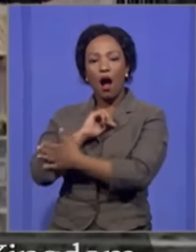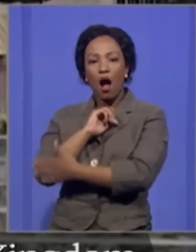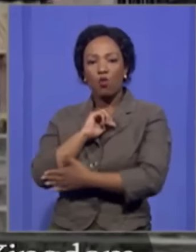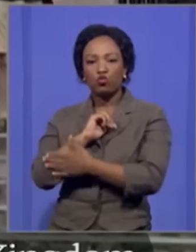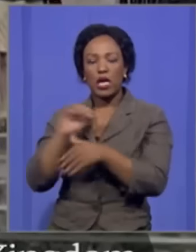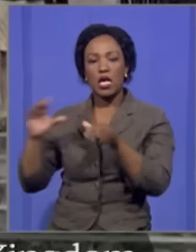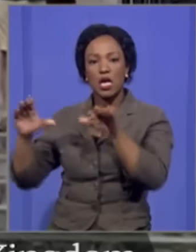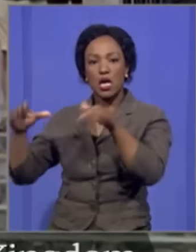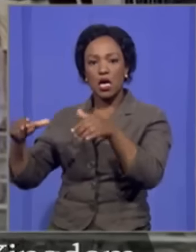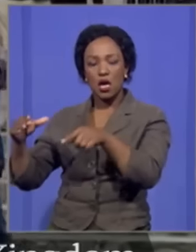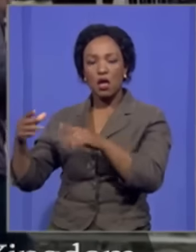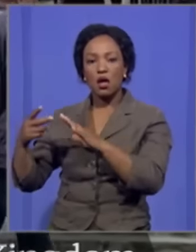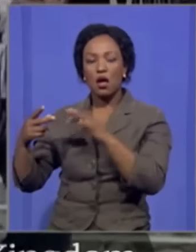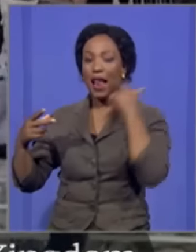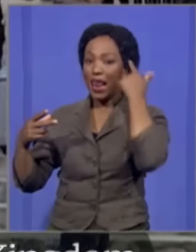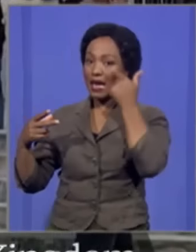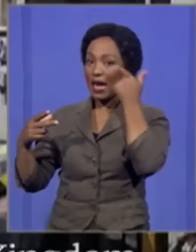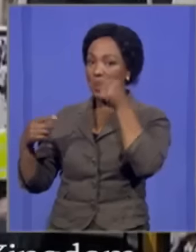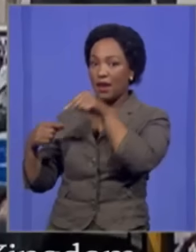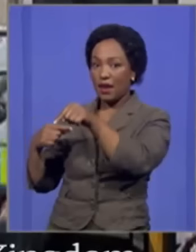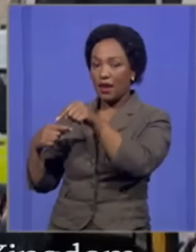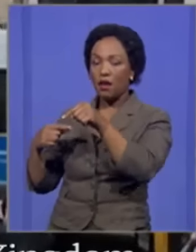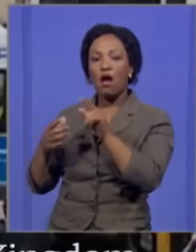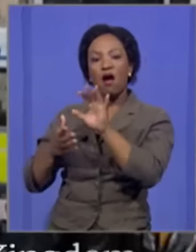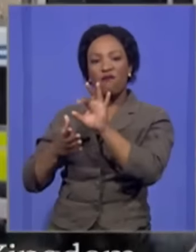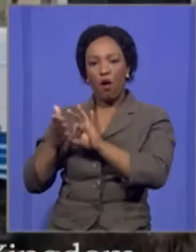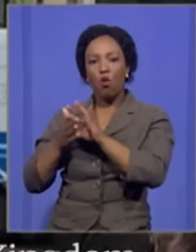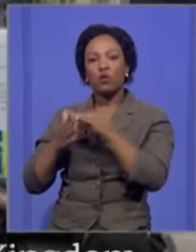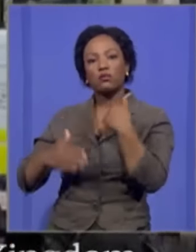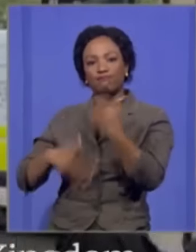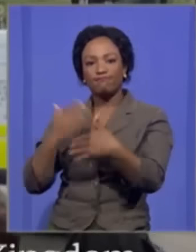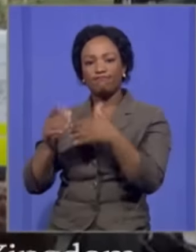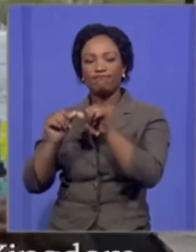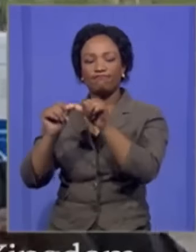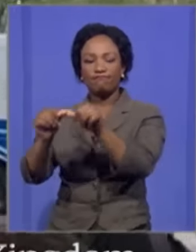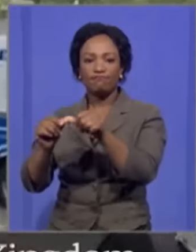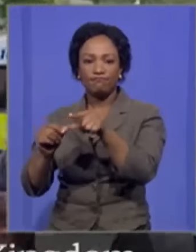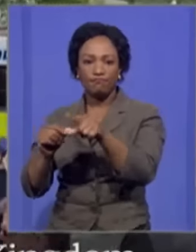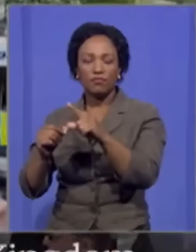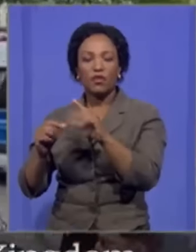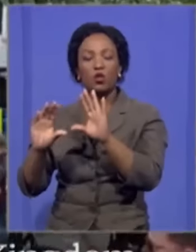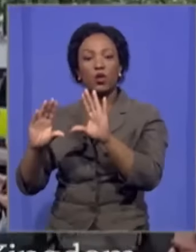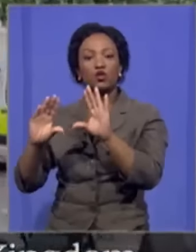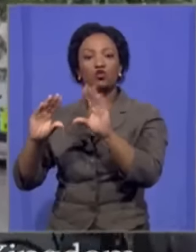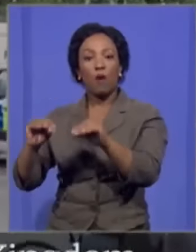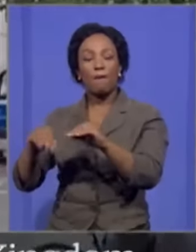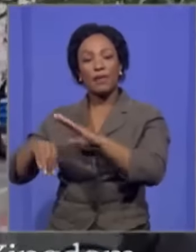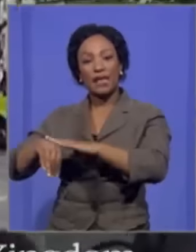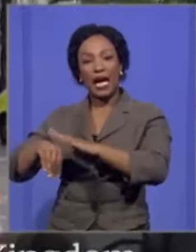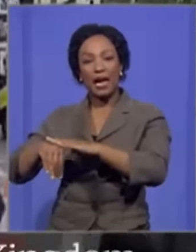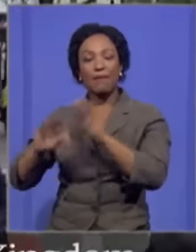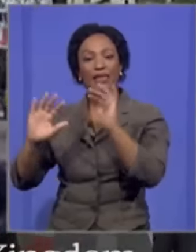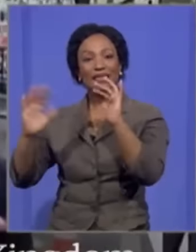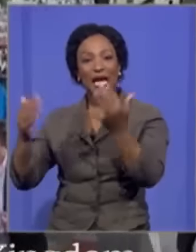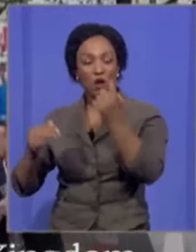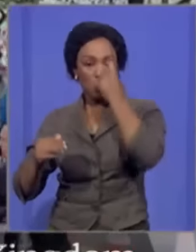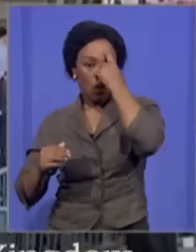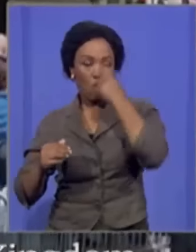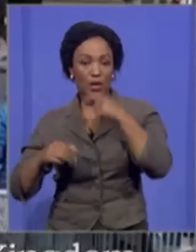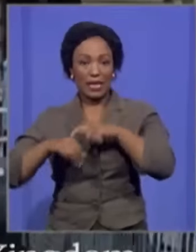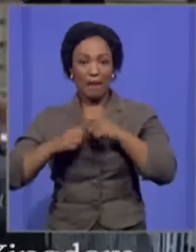teng London go kgethwa go ntse go tswela pele go tla emisa ka hora ya leshome ka nako ya rona mo Afrika Borwa